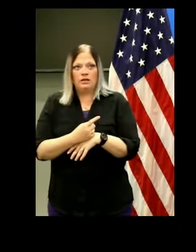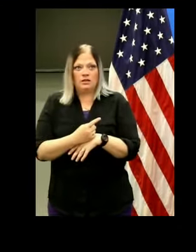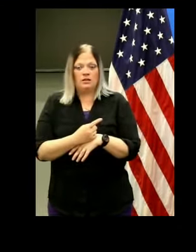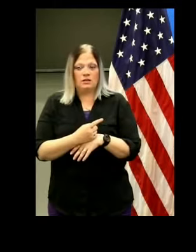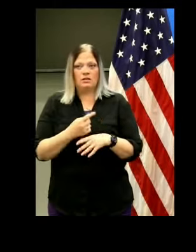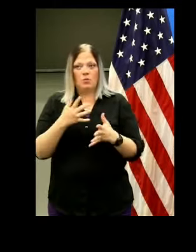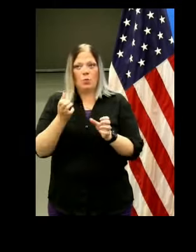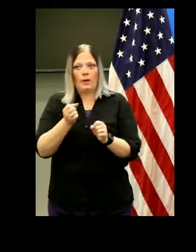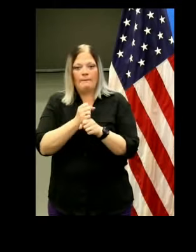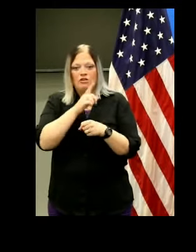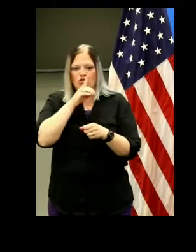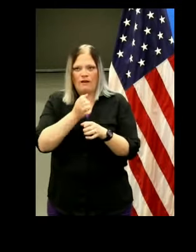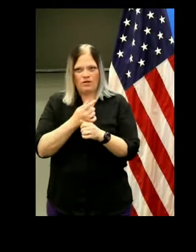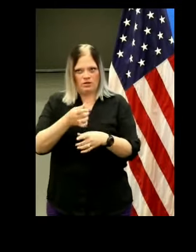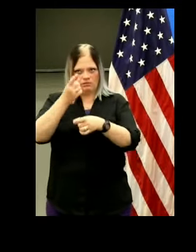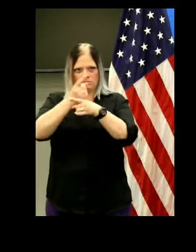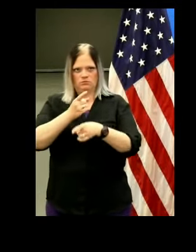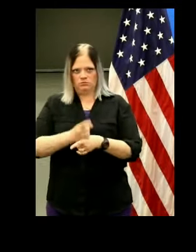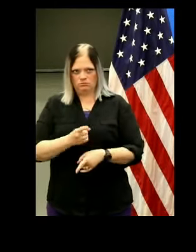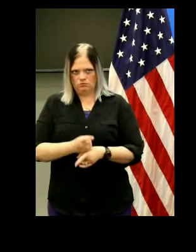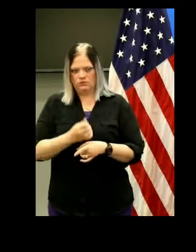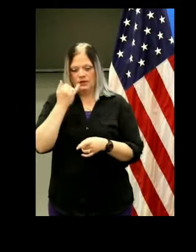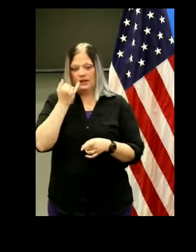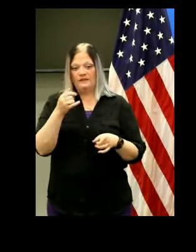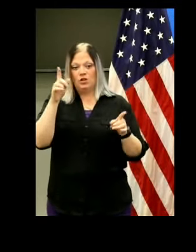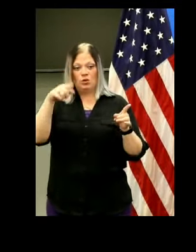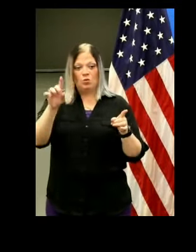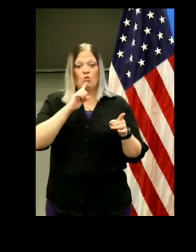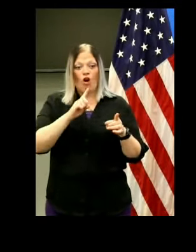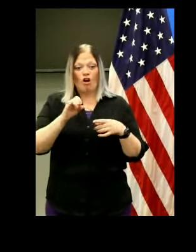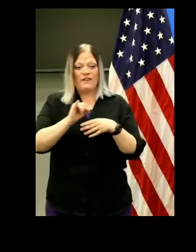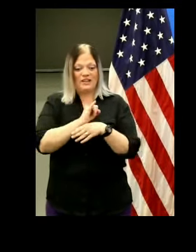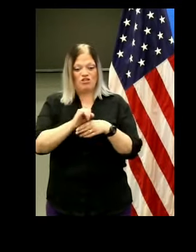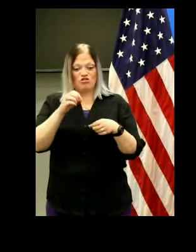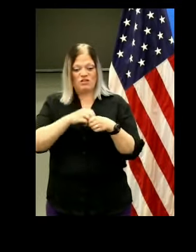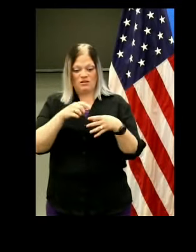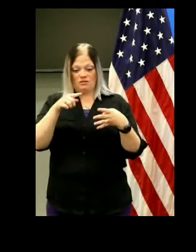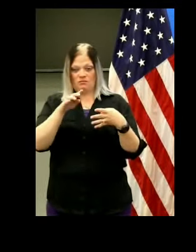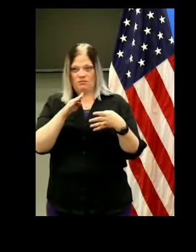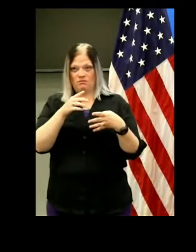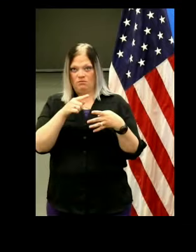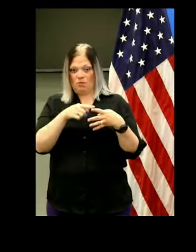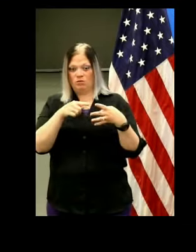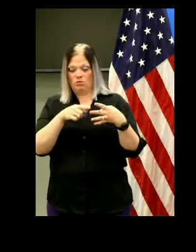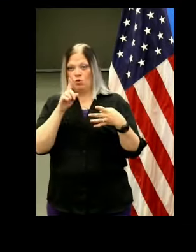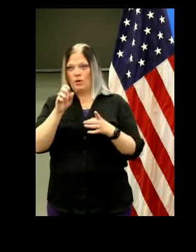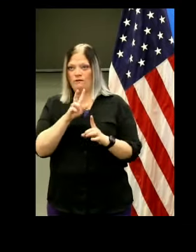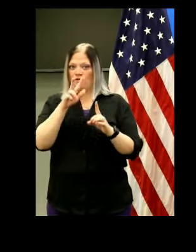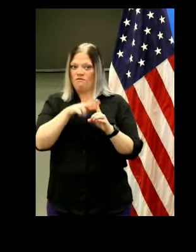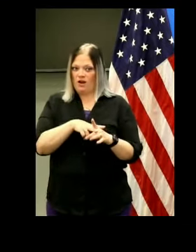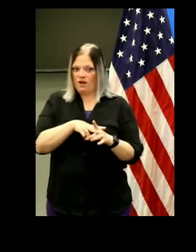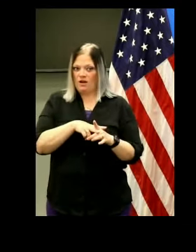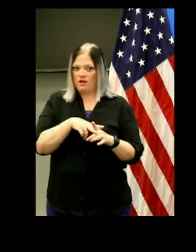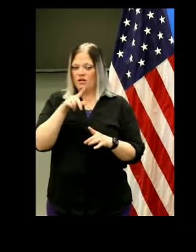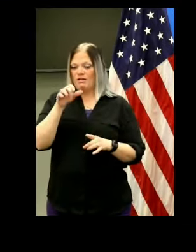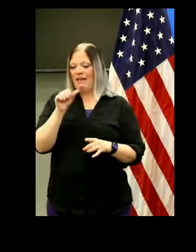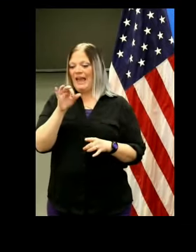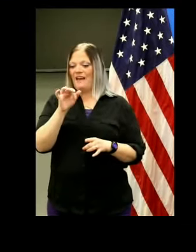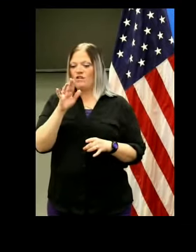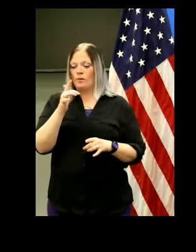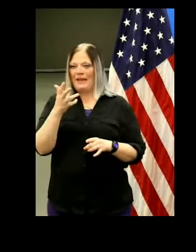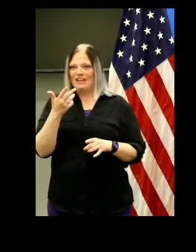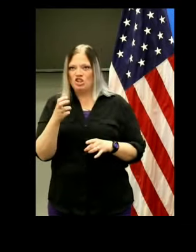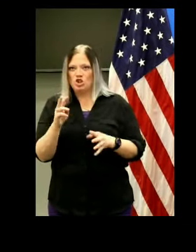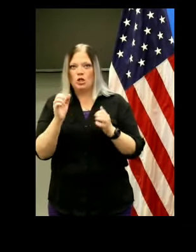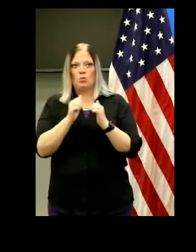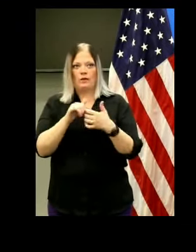to make certain they were doing everything properly. If you are one of the industries in phase 1 and phase 2, you have to file an affirmation with New York State. You